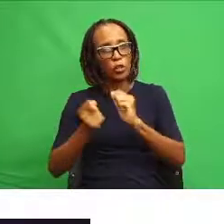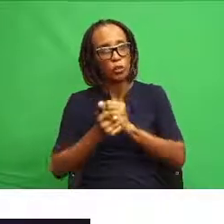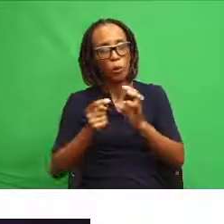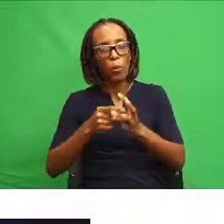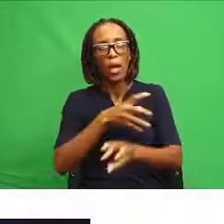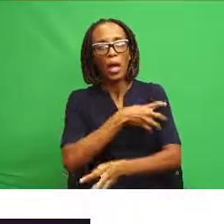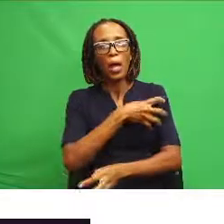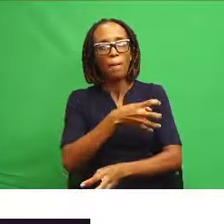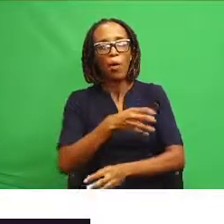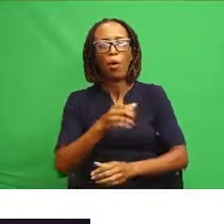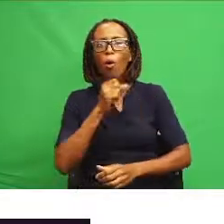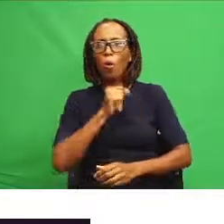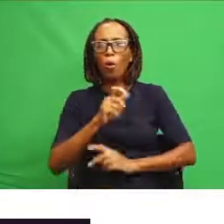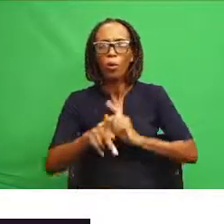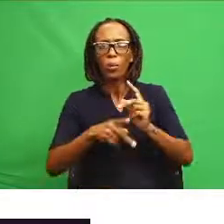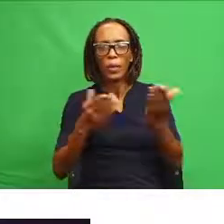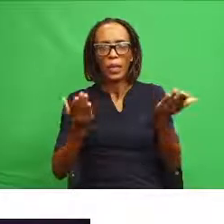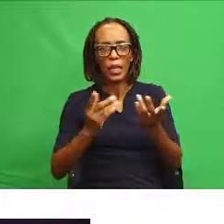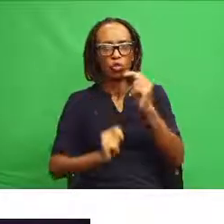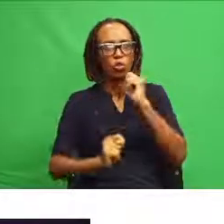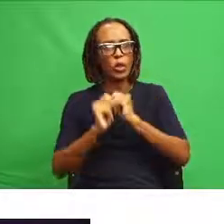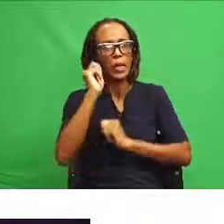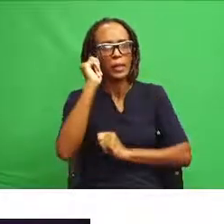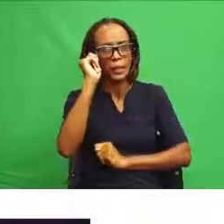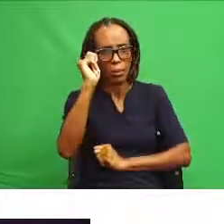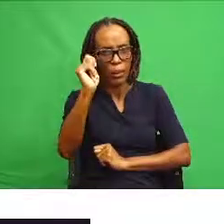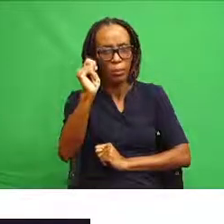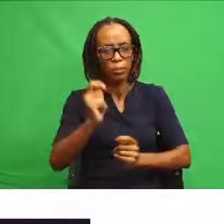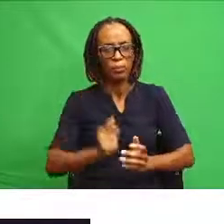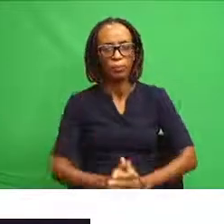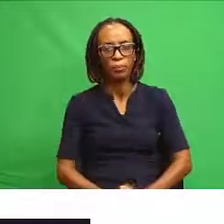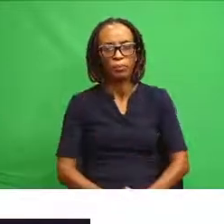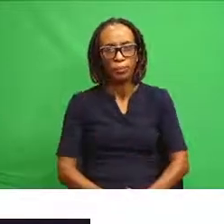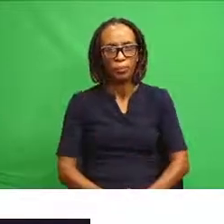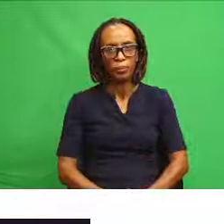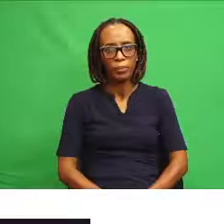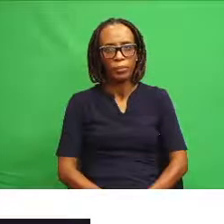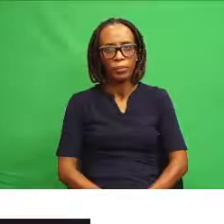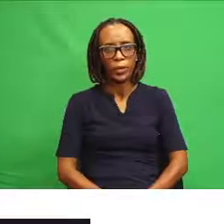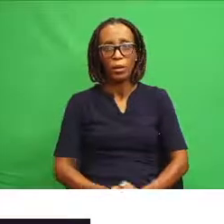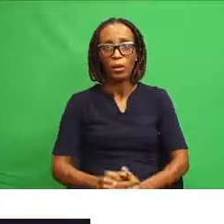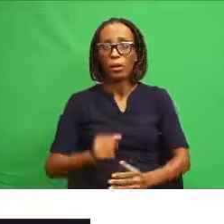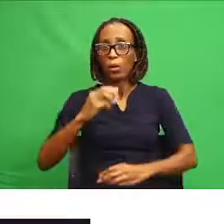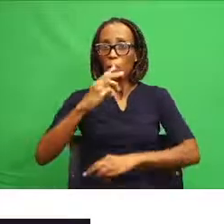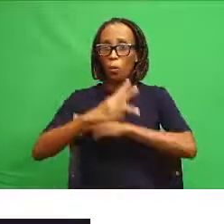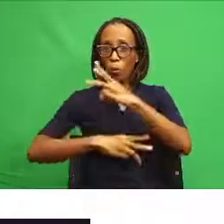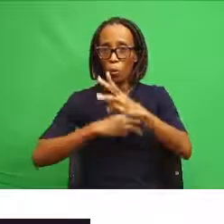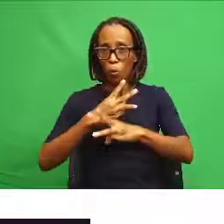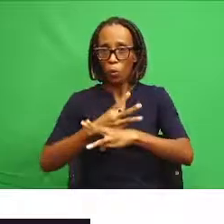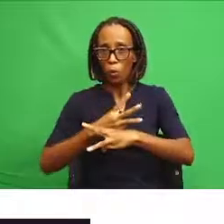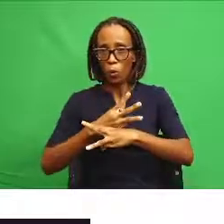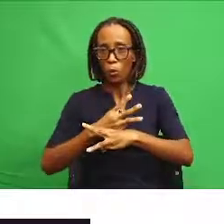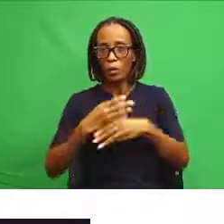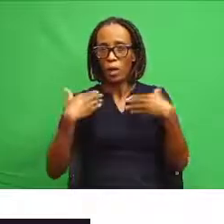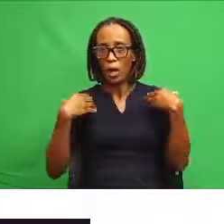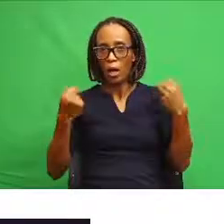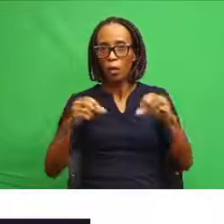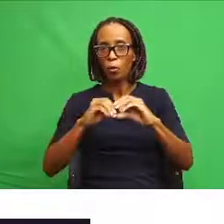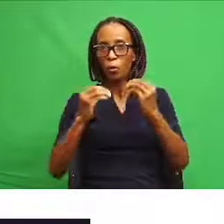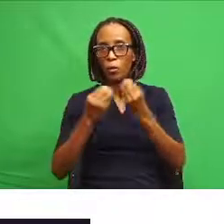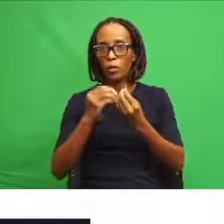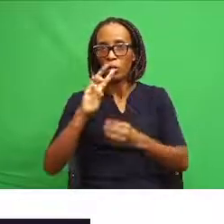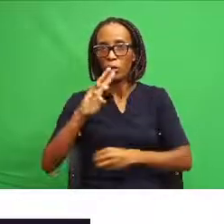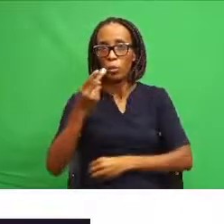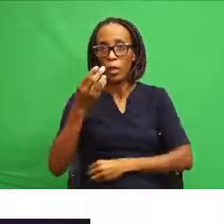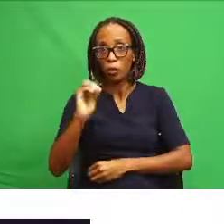the lives of older persons throughout Trinidad and Tobago. The World Health Organization describes elder